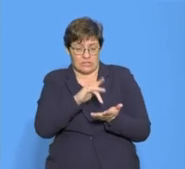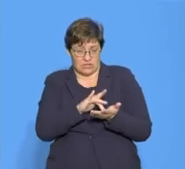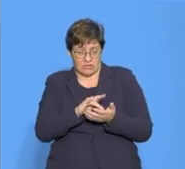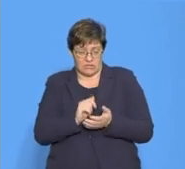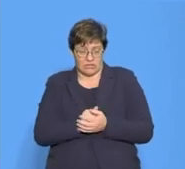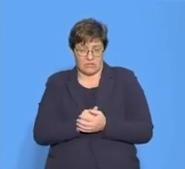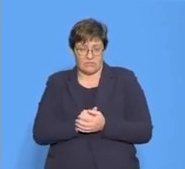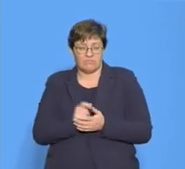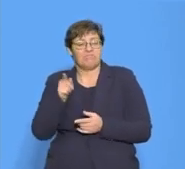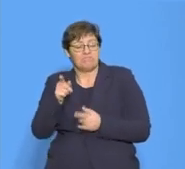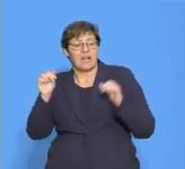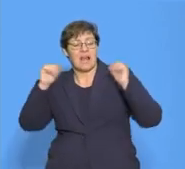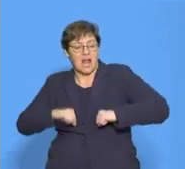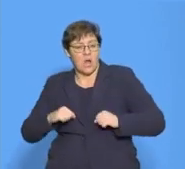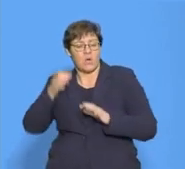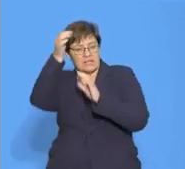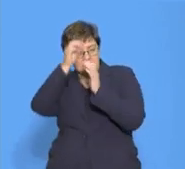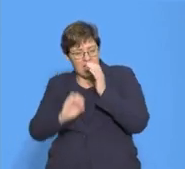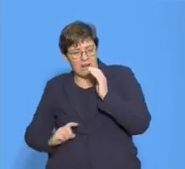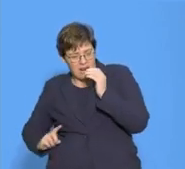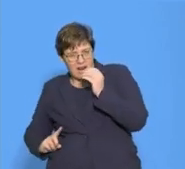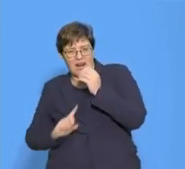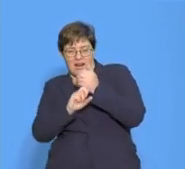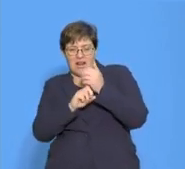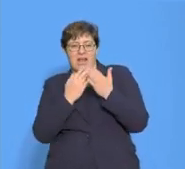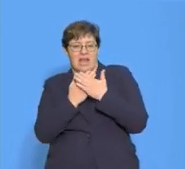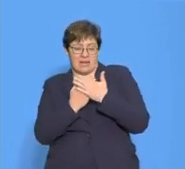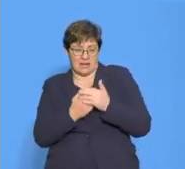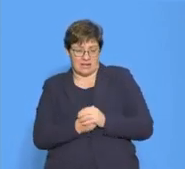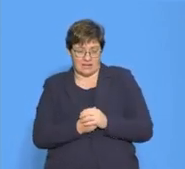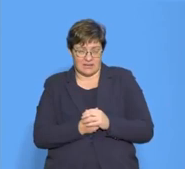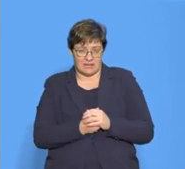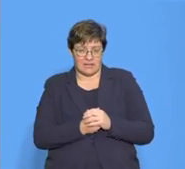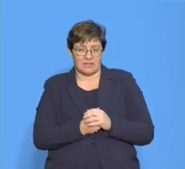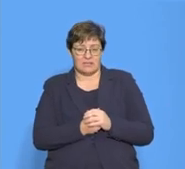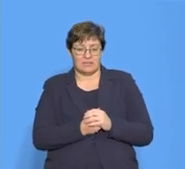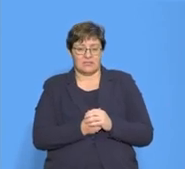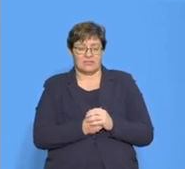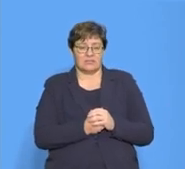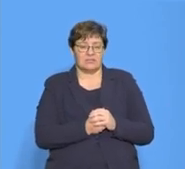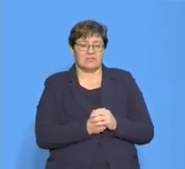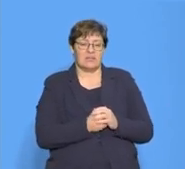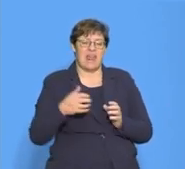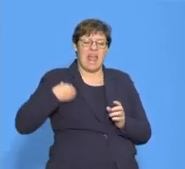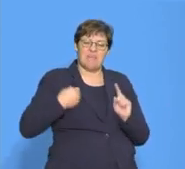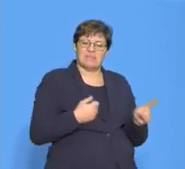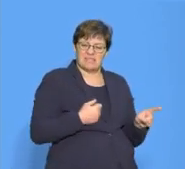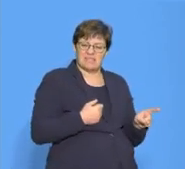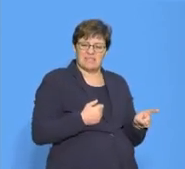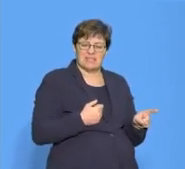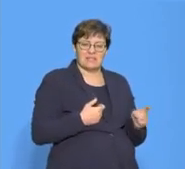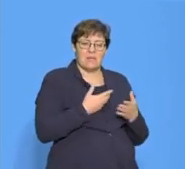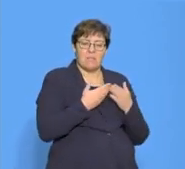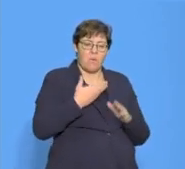forward position, and that then allows the spinal cord to enter vertically. Whereas in